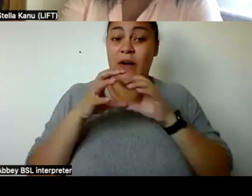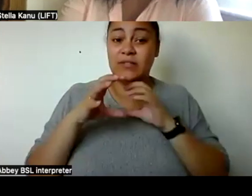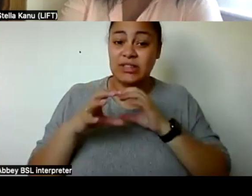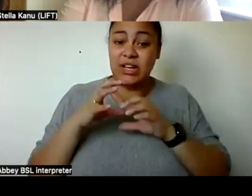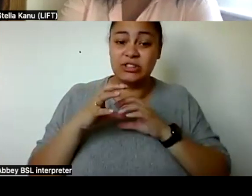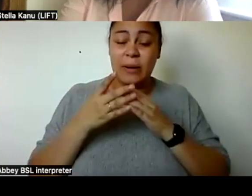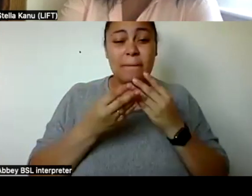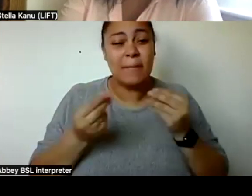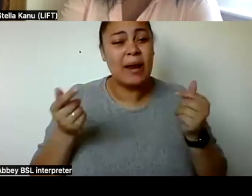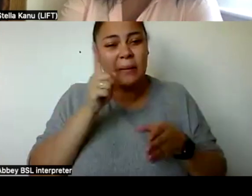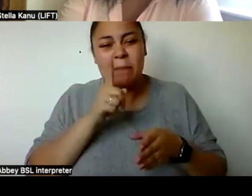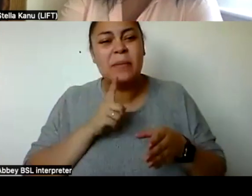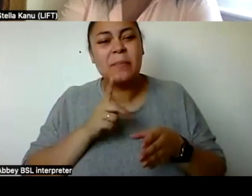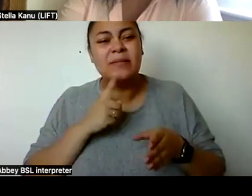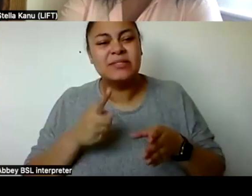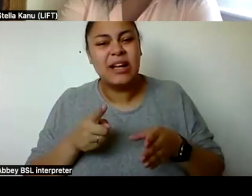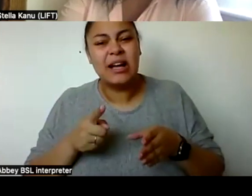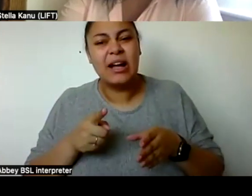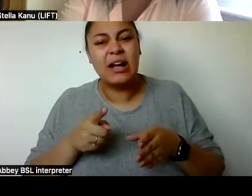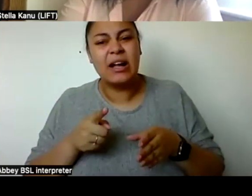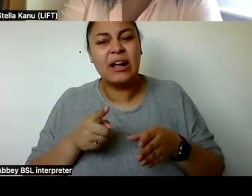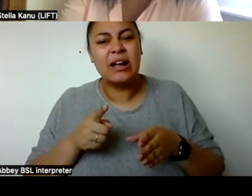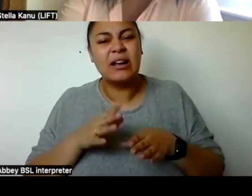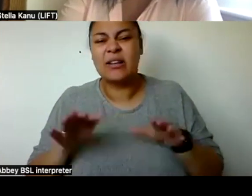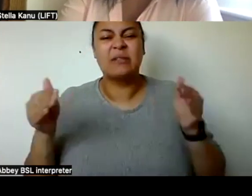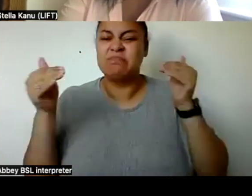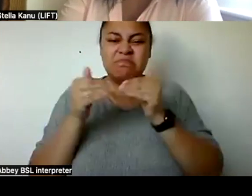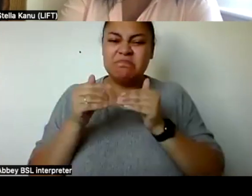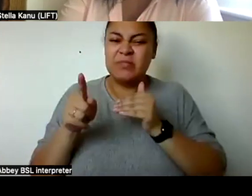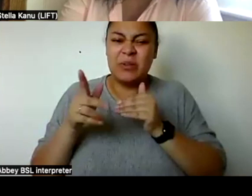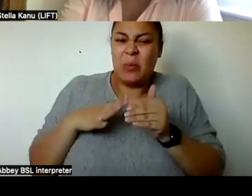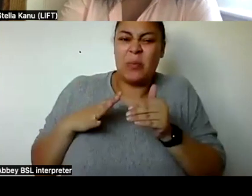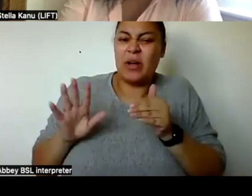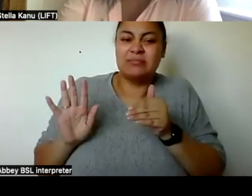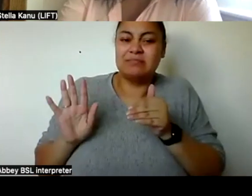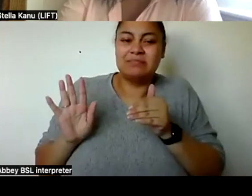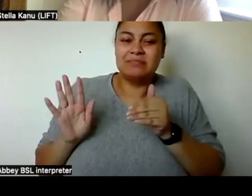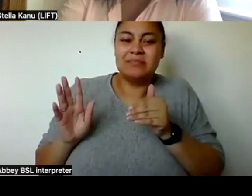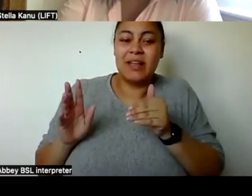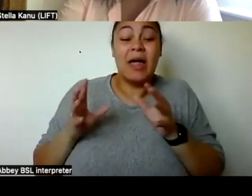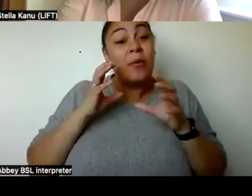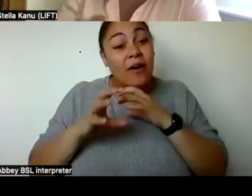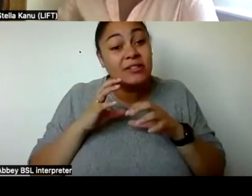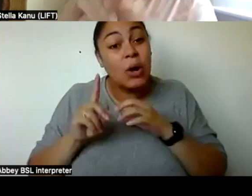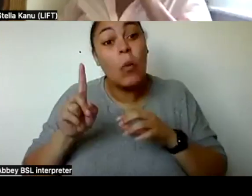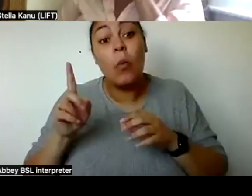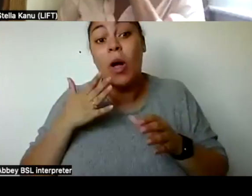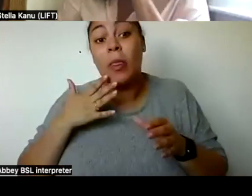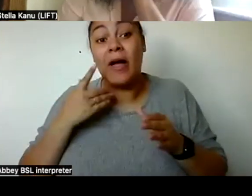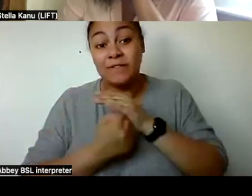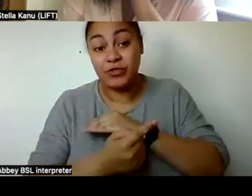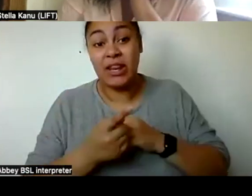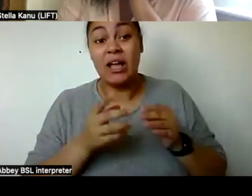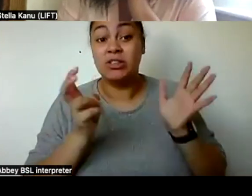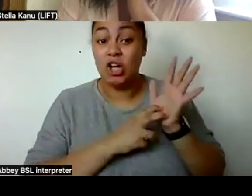many people have said that doesn't serve them. And then we've had conversations about what might their freelance contract